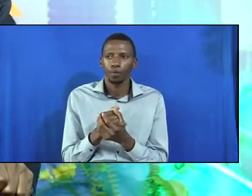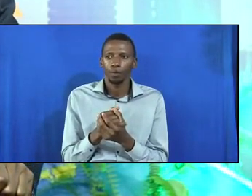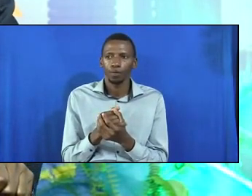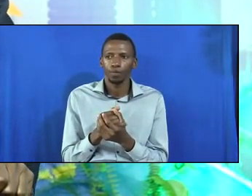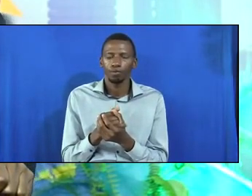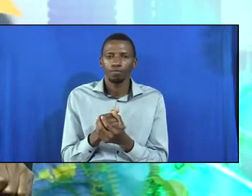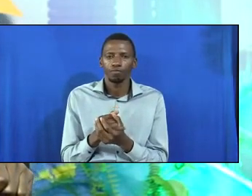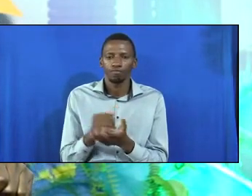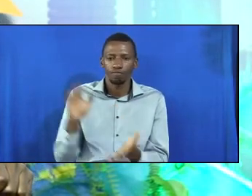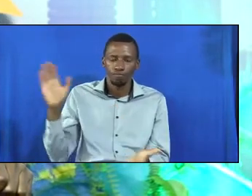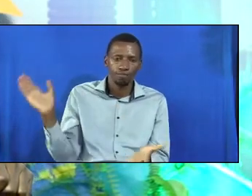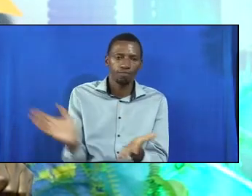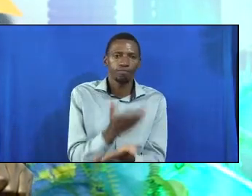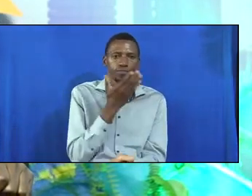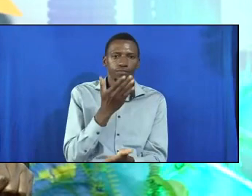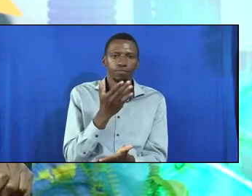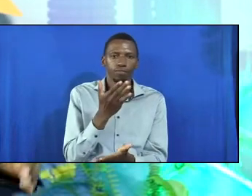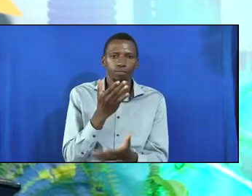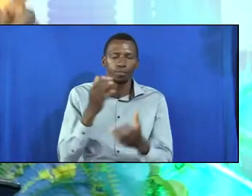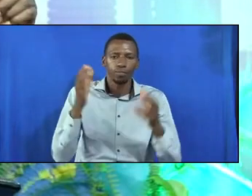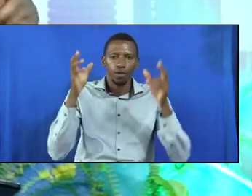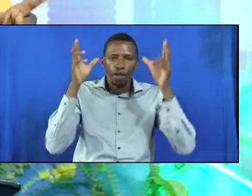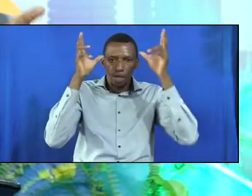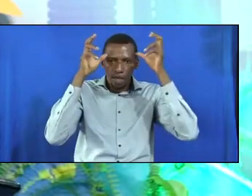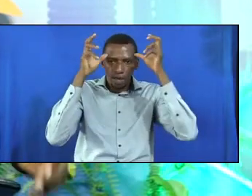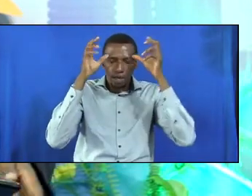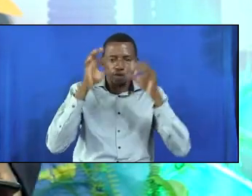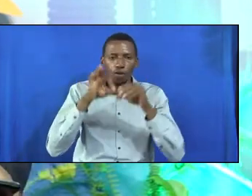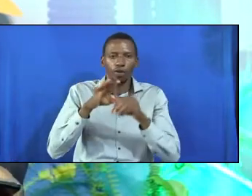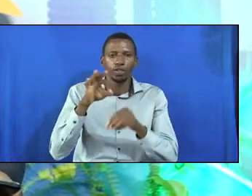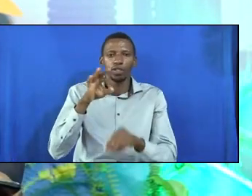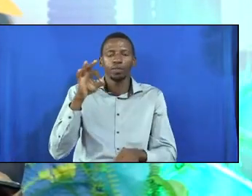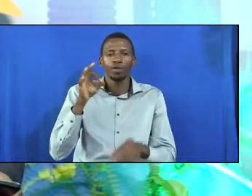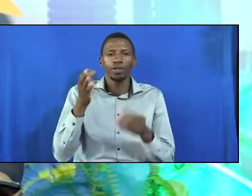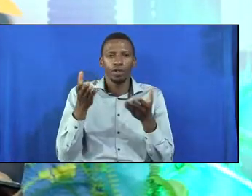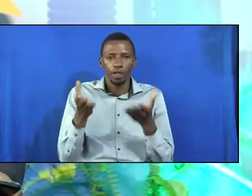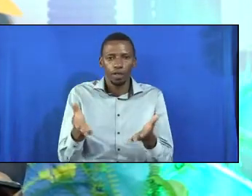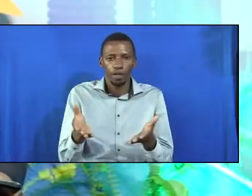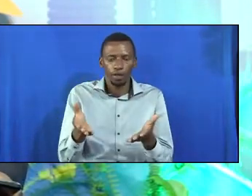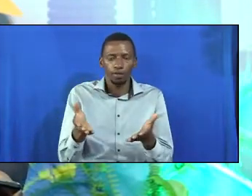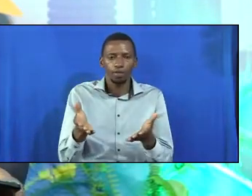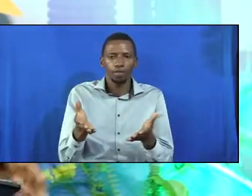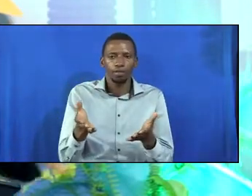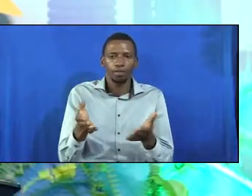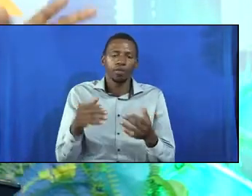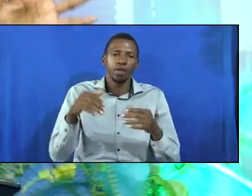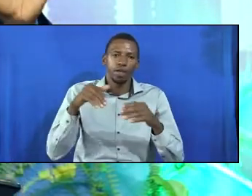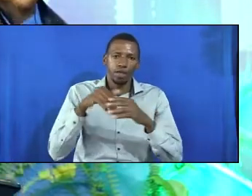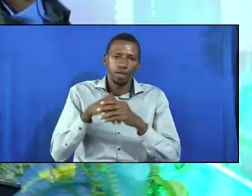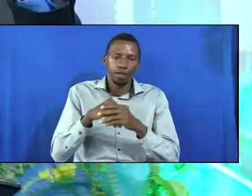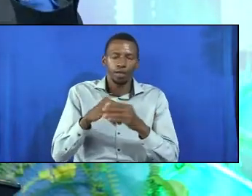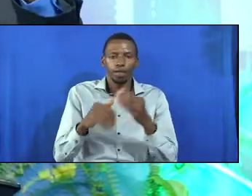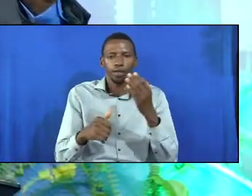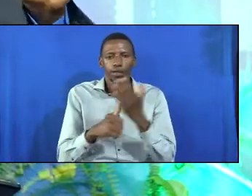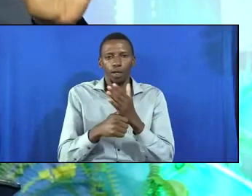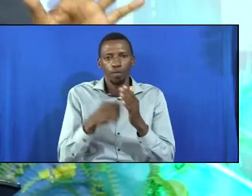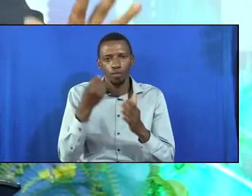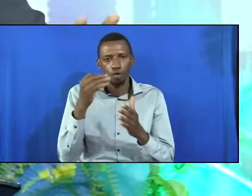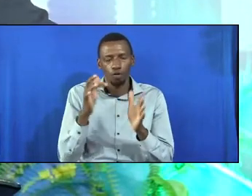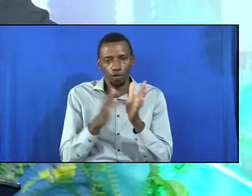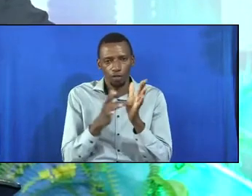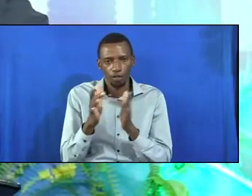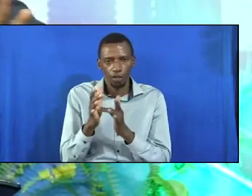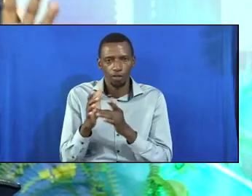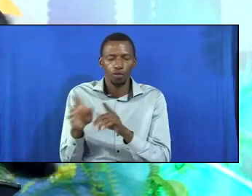cast out demonic forces and agencies from our midst in the name of Jesus. And alongside that,